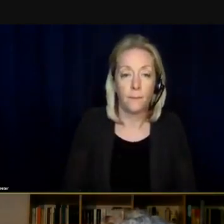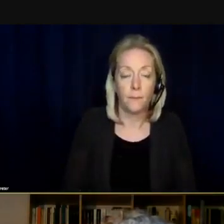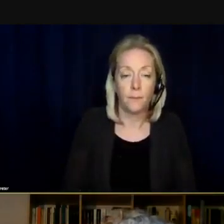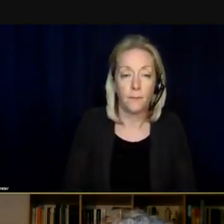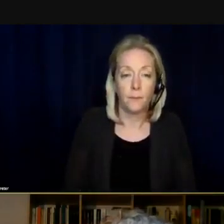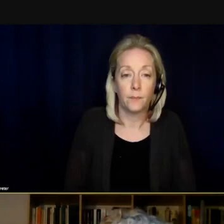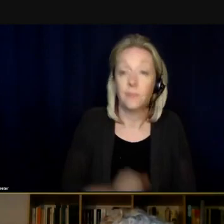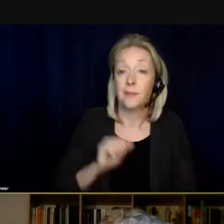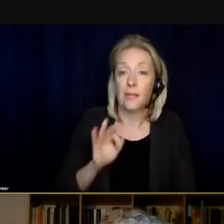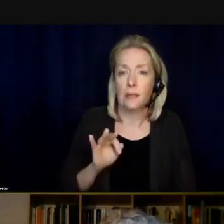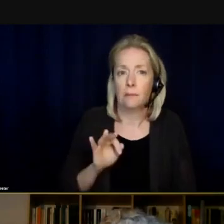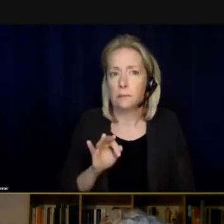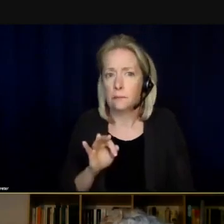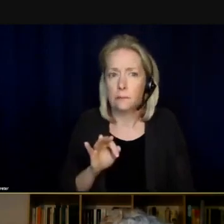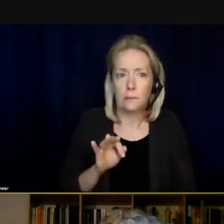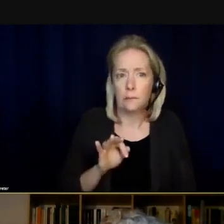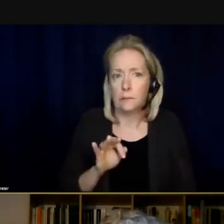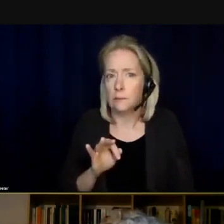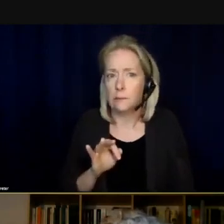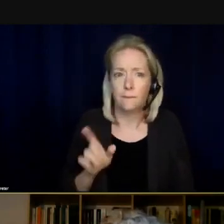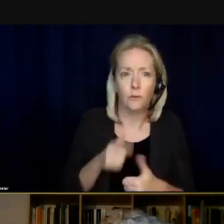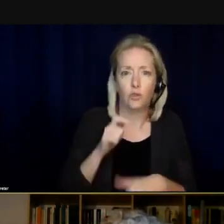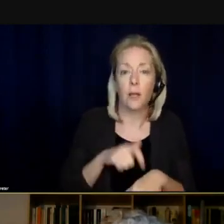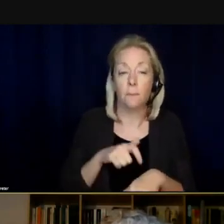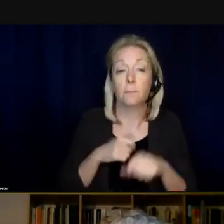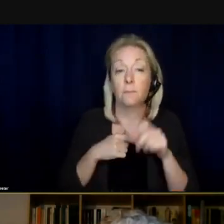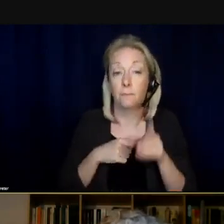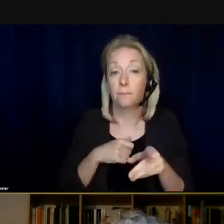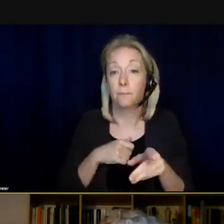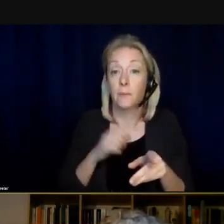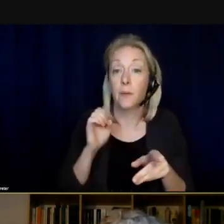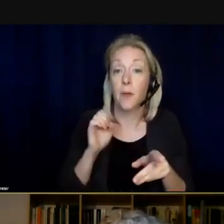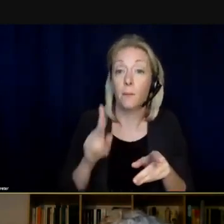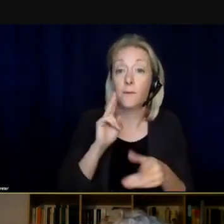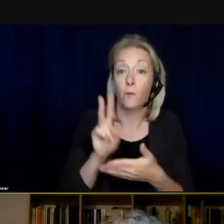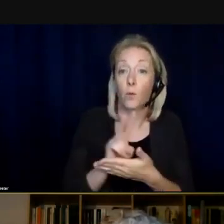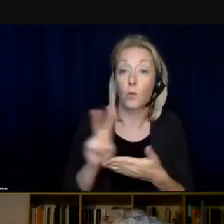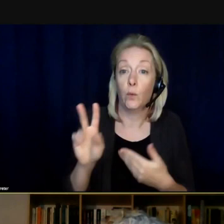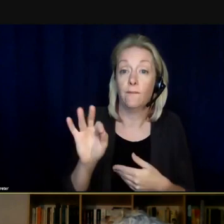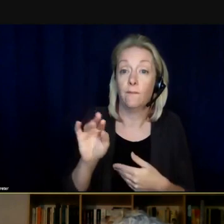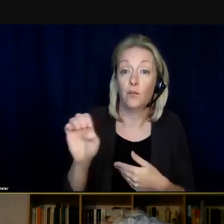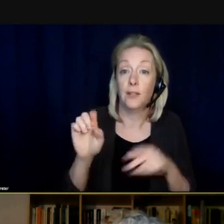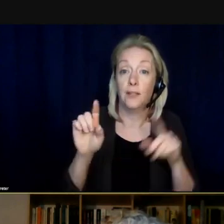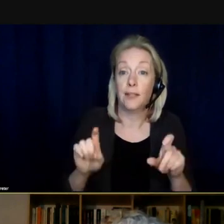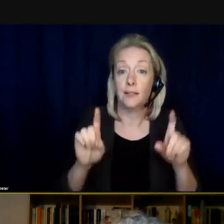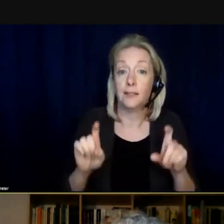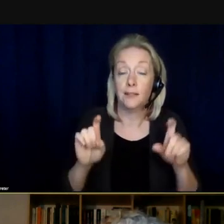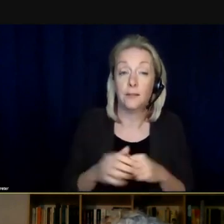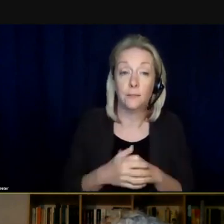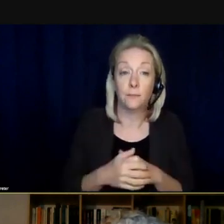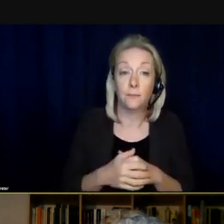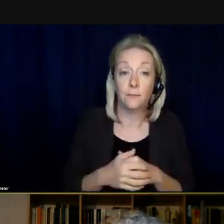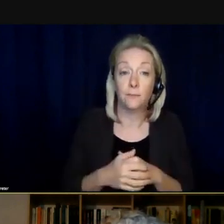if you're unfamiliar with it, you never tried it before, there's an opportunity for 2 free weeks. You also can get